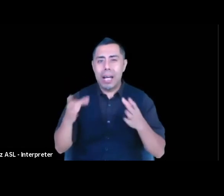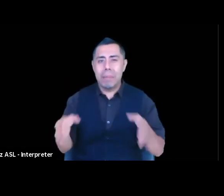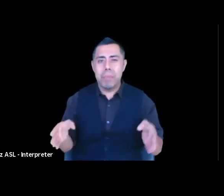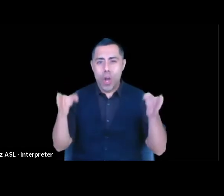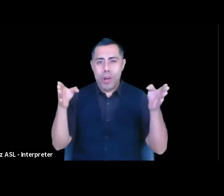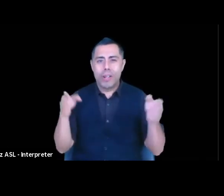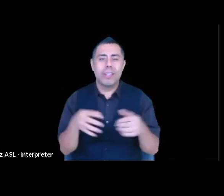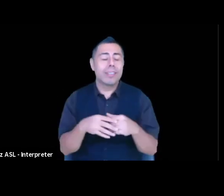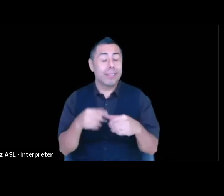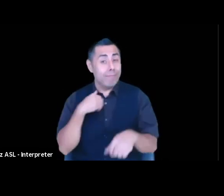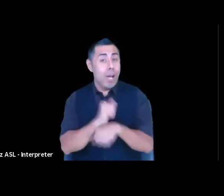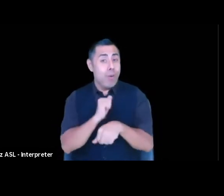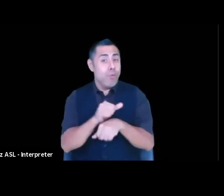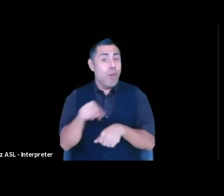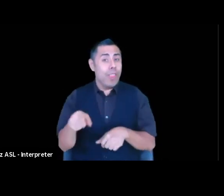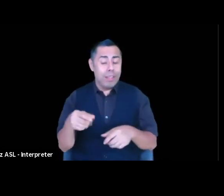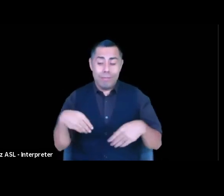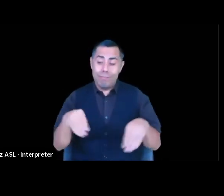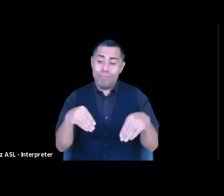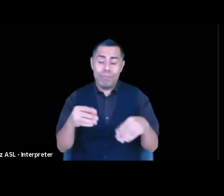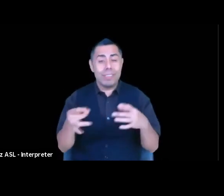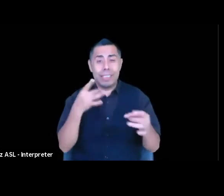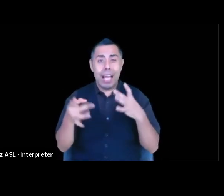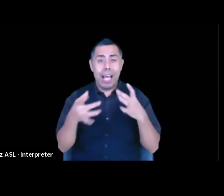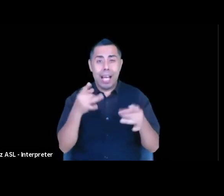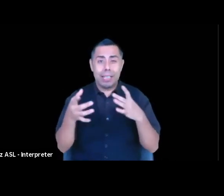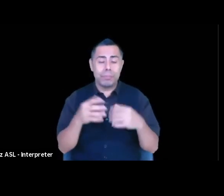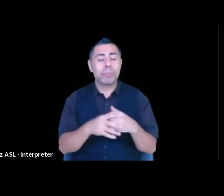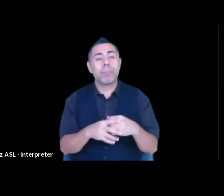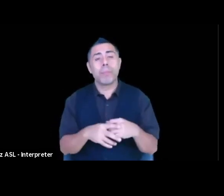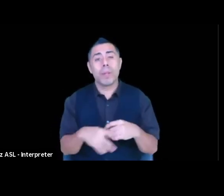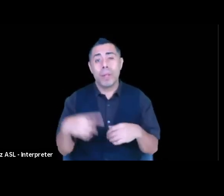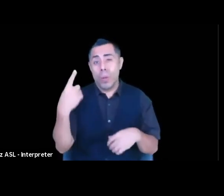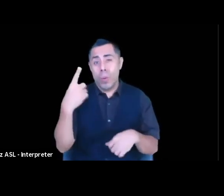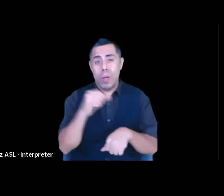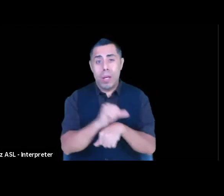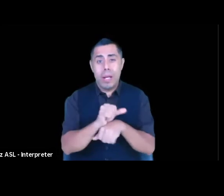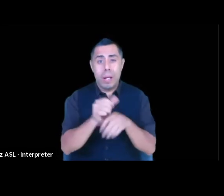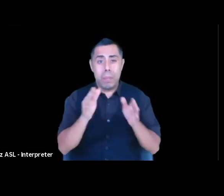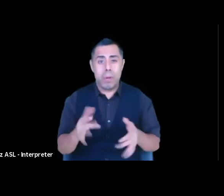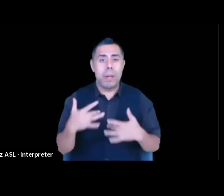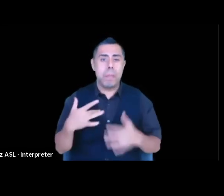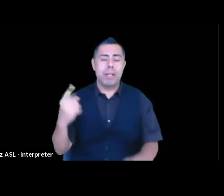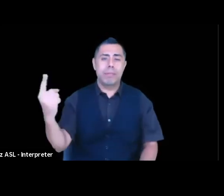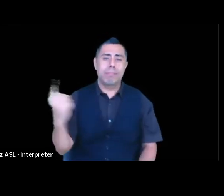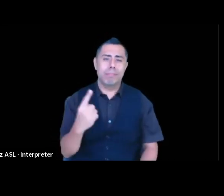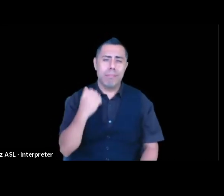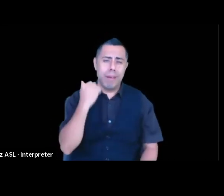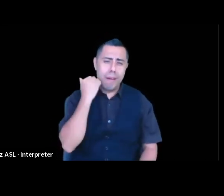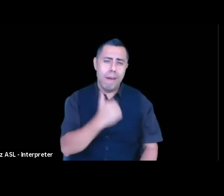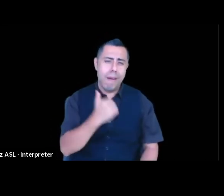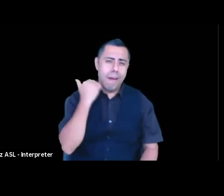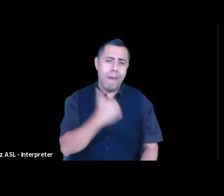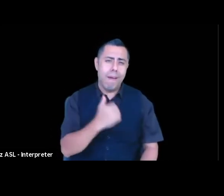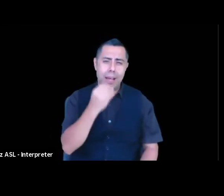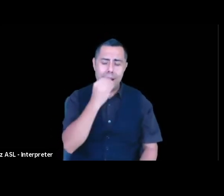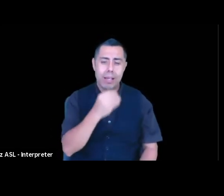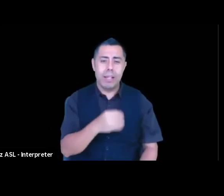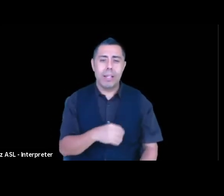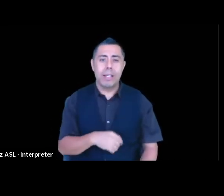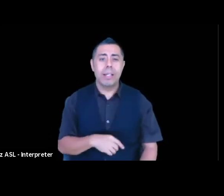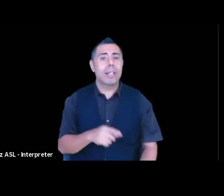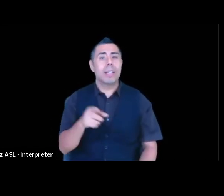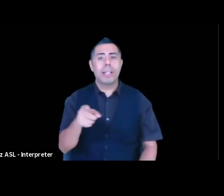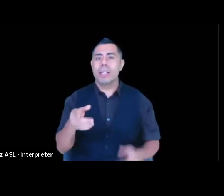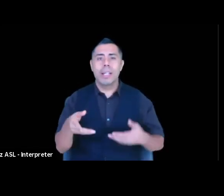And there was one employee. He would come to the snack bar every day to eat, but he would never let me take his order. I would